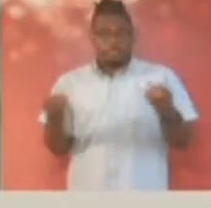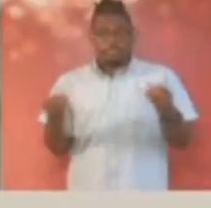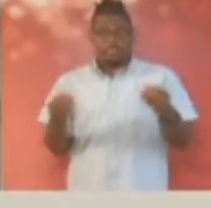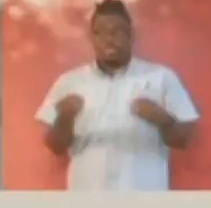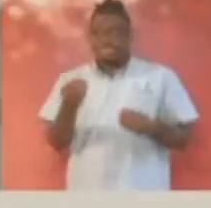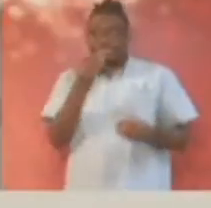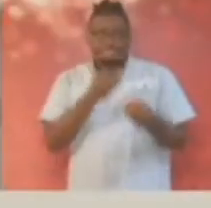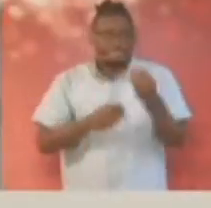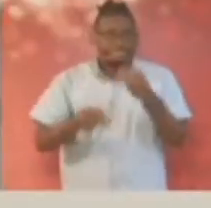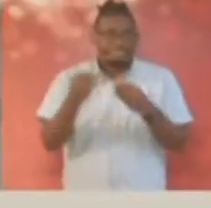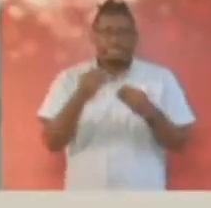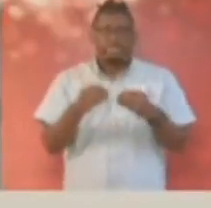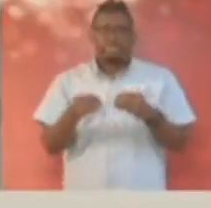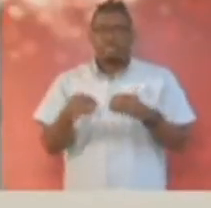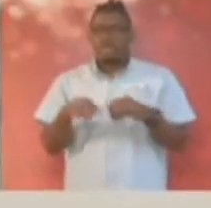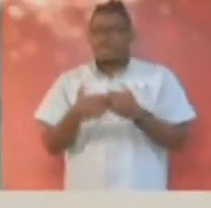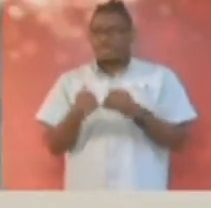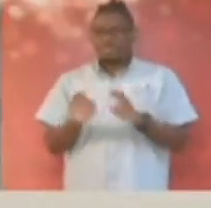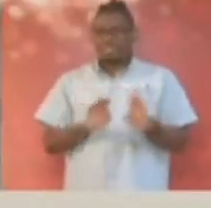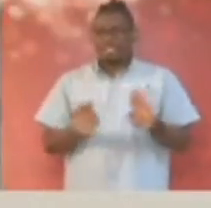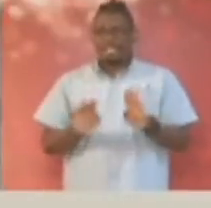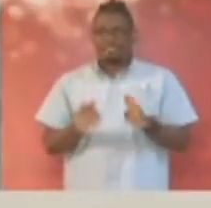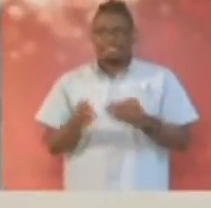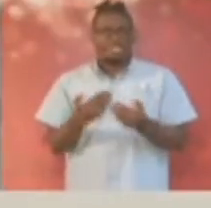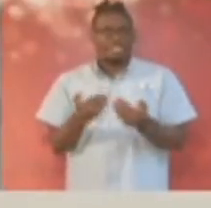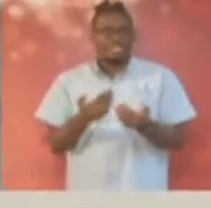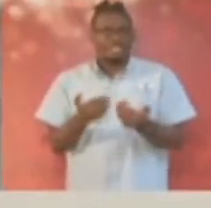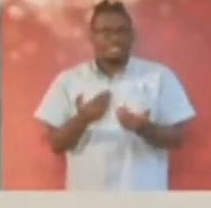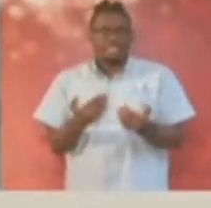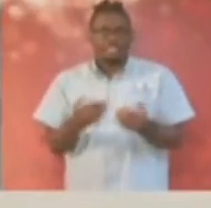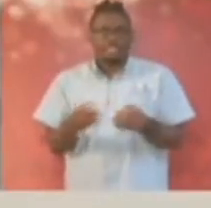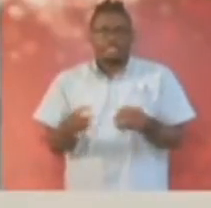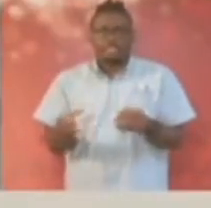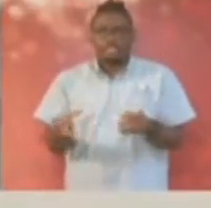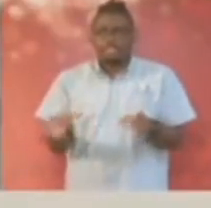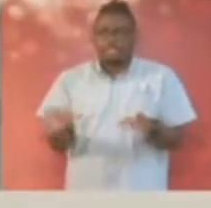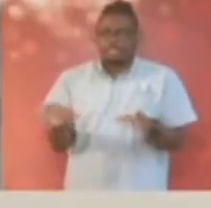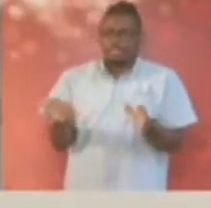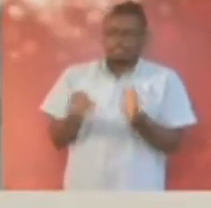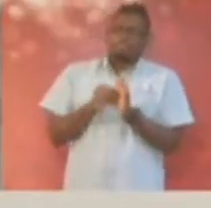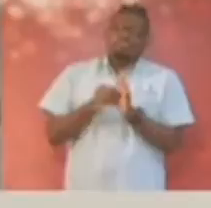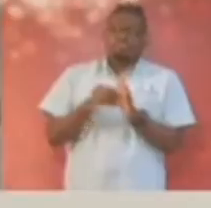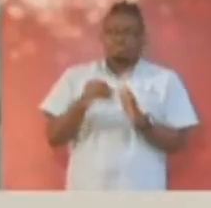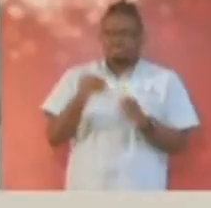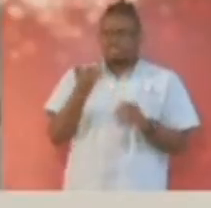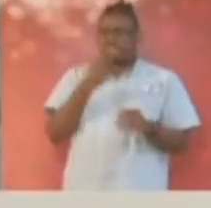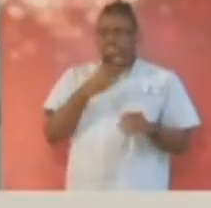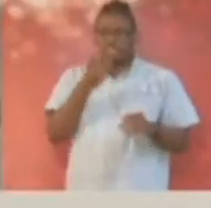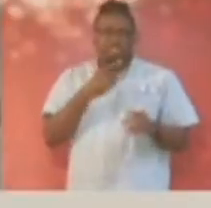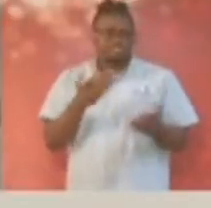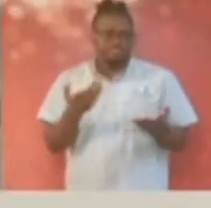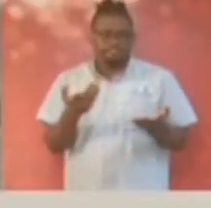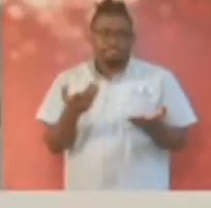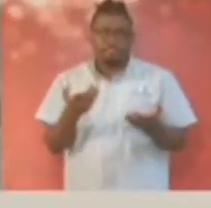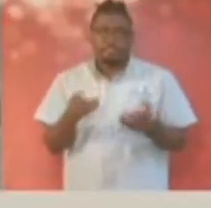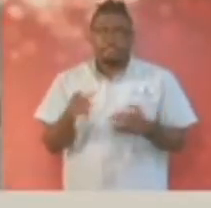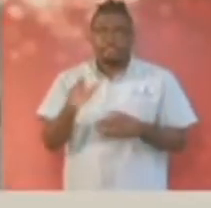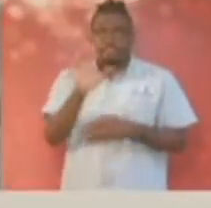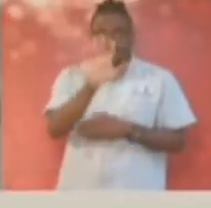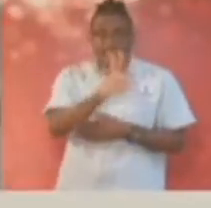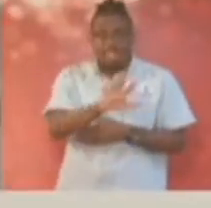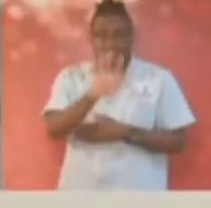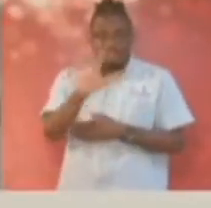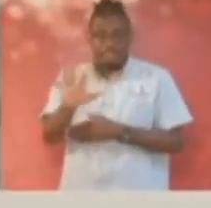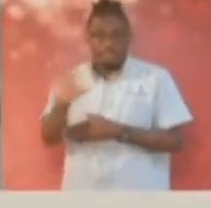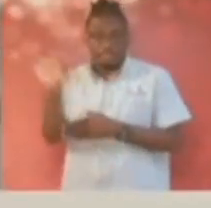and the transition now into obesity and overweight occurs in 55% of the